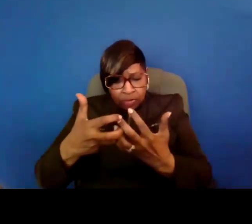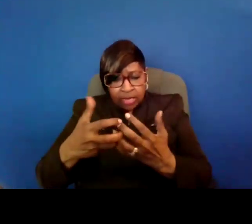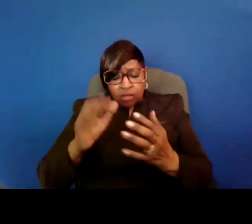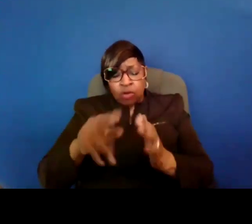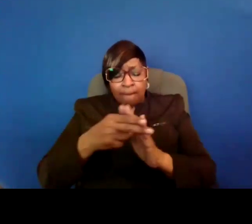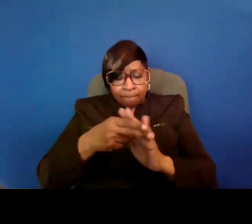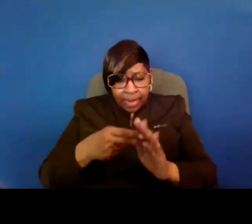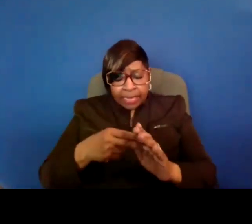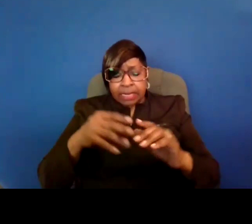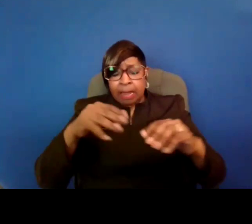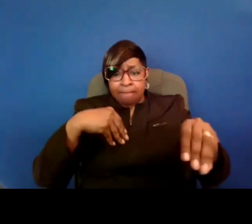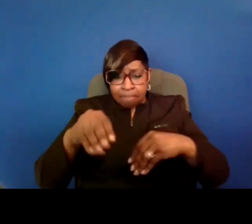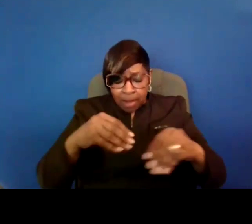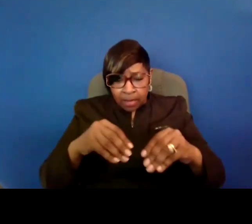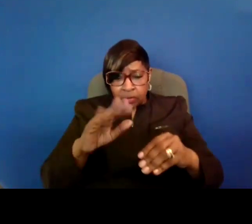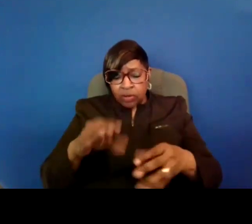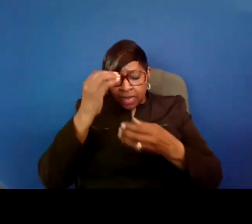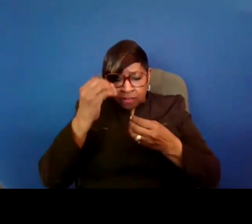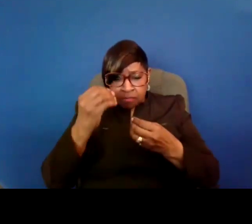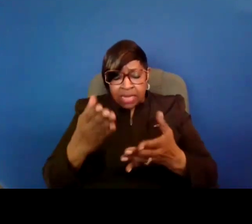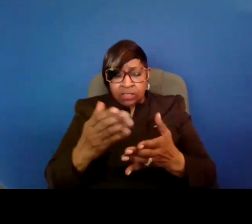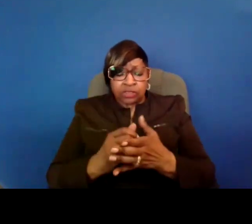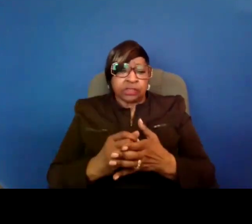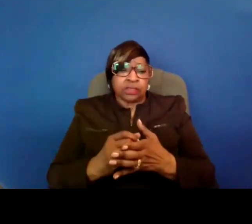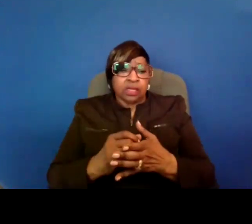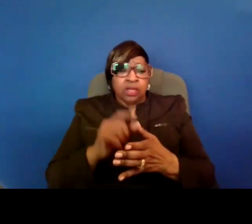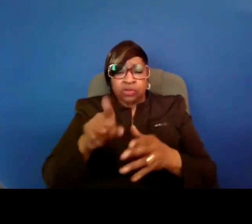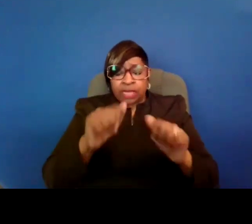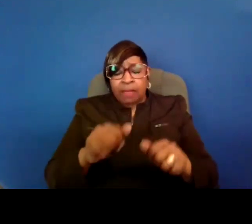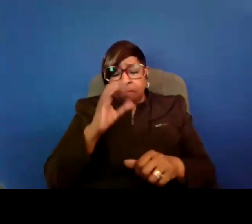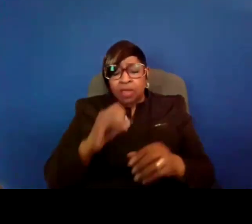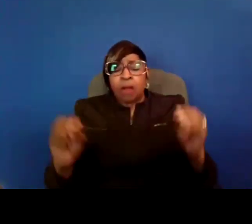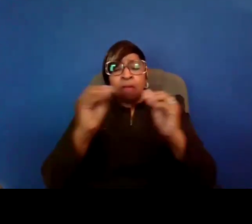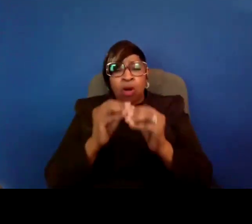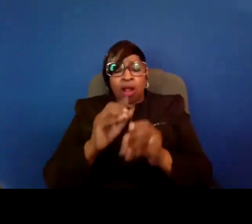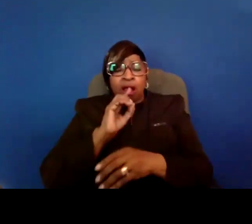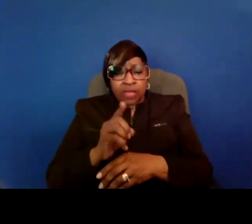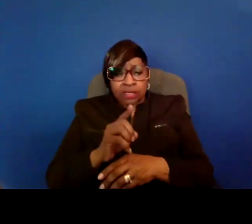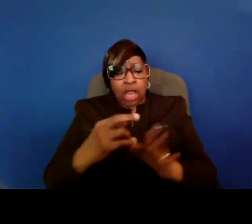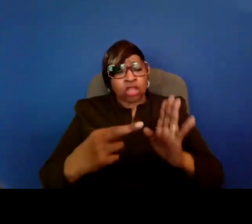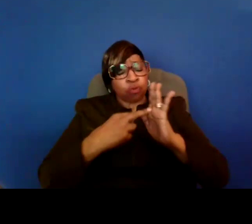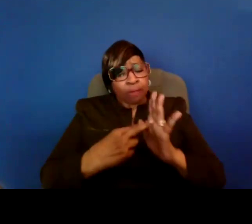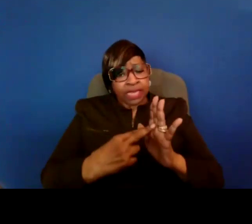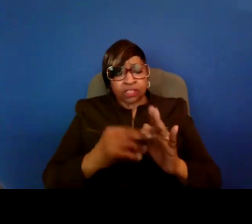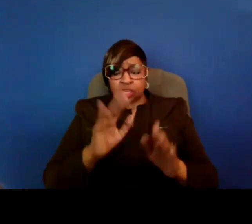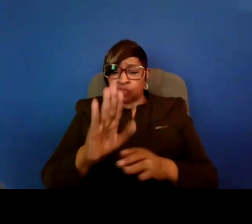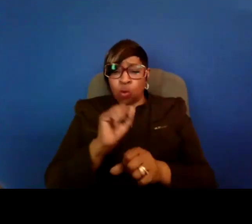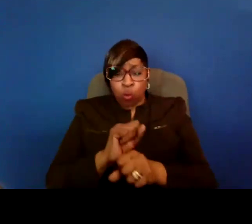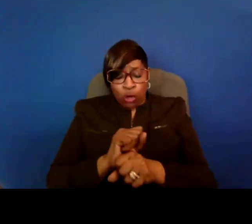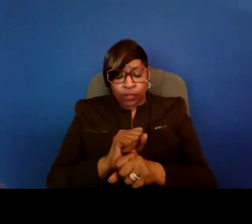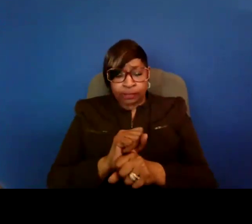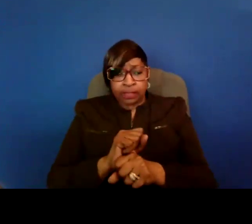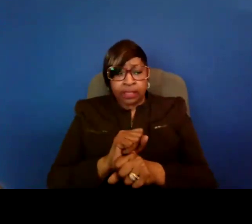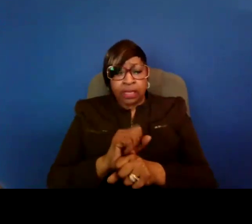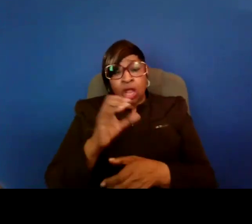content creation efforts, to really be more authentic in the representation of your work, right?